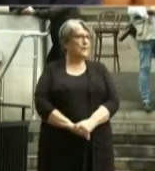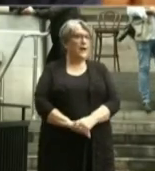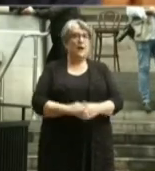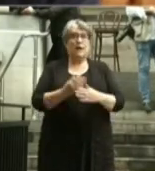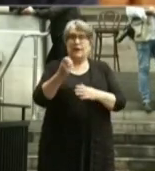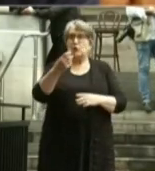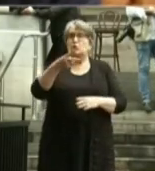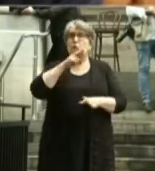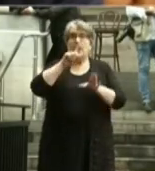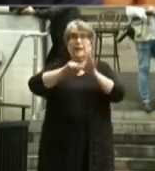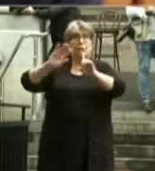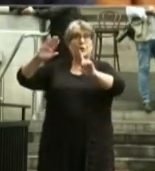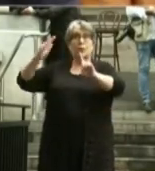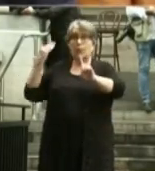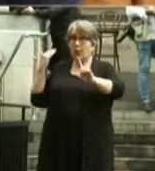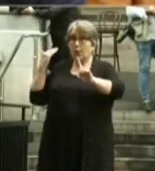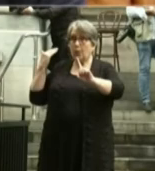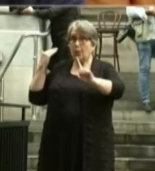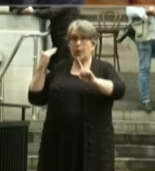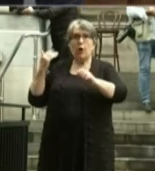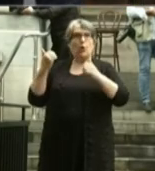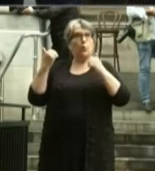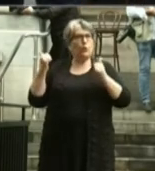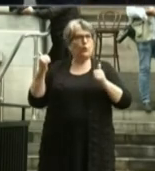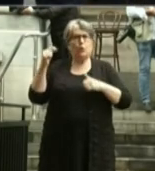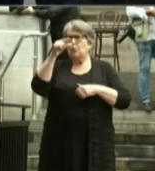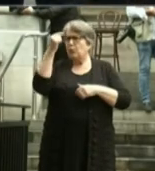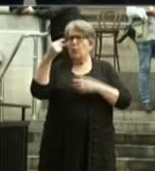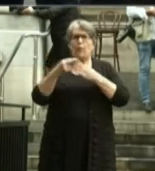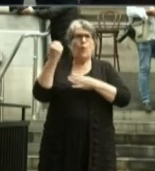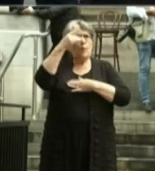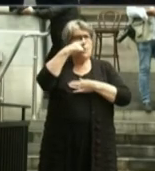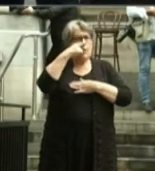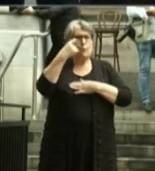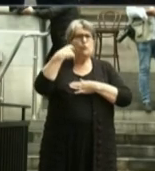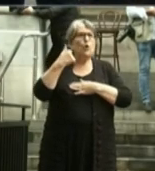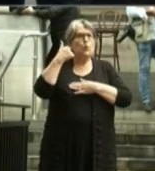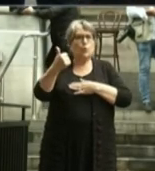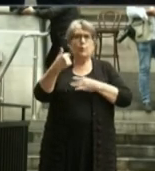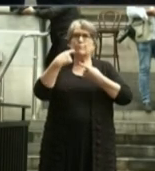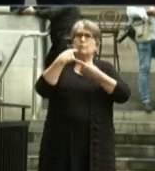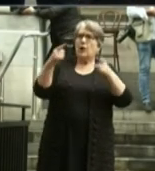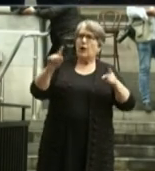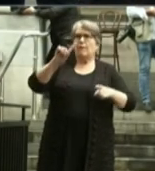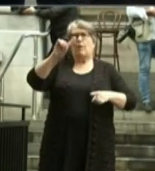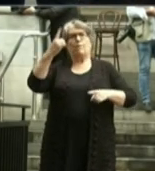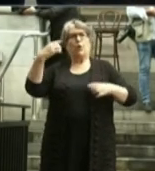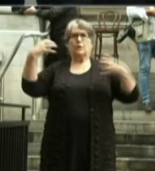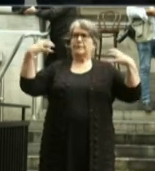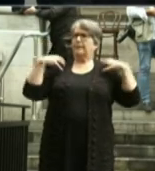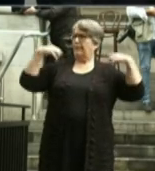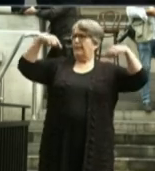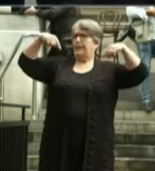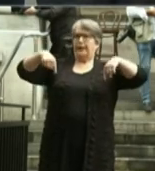Nearly 200 years ago, good intentions towards Aboriginal people proclaimed by our first